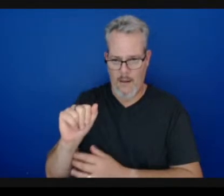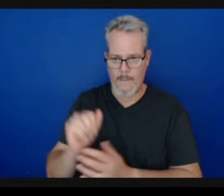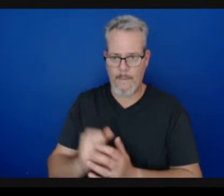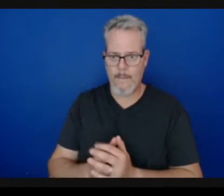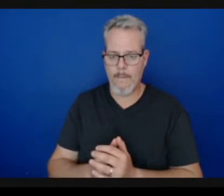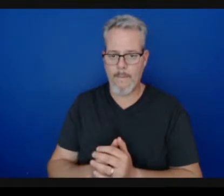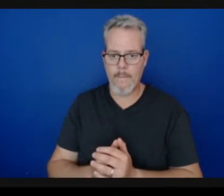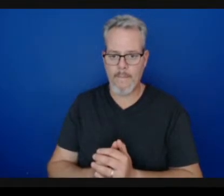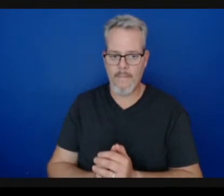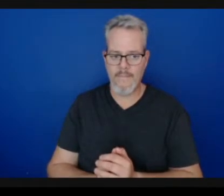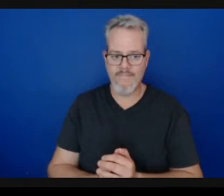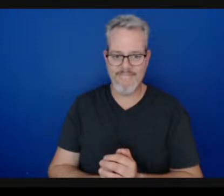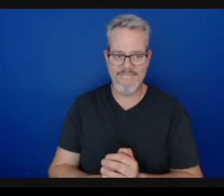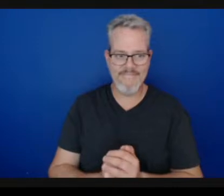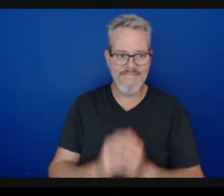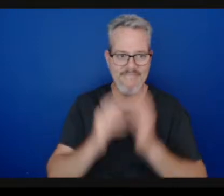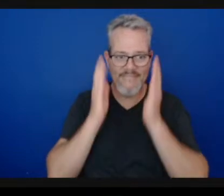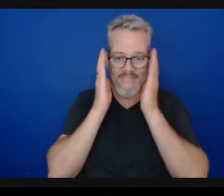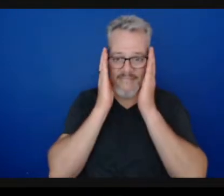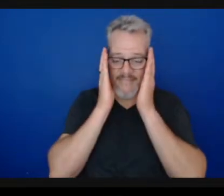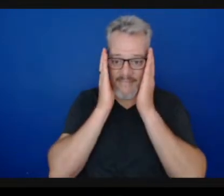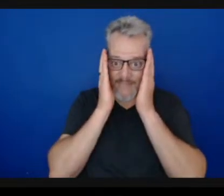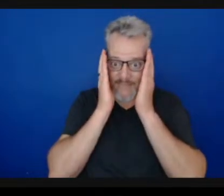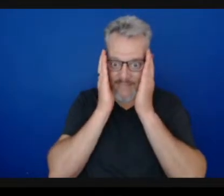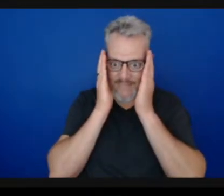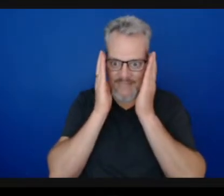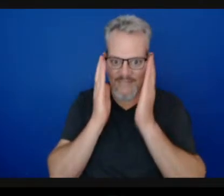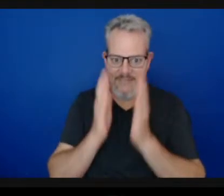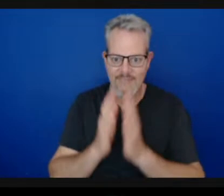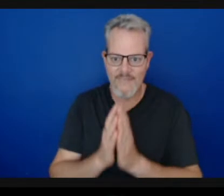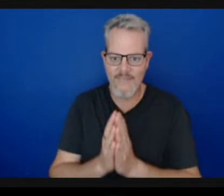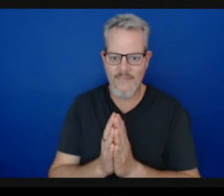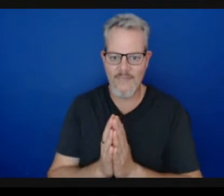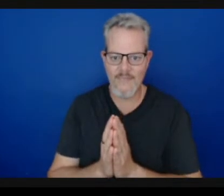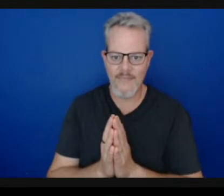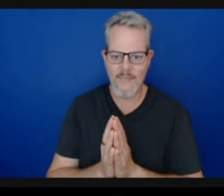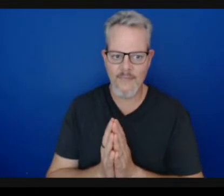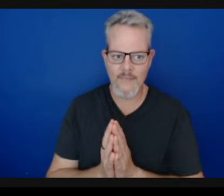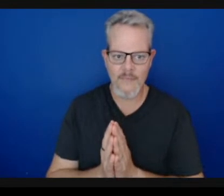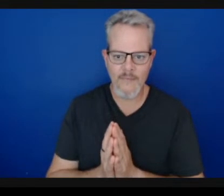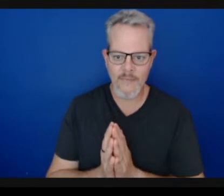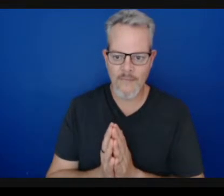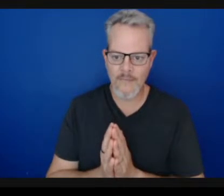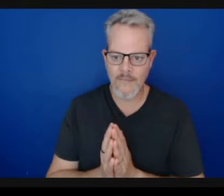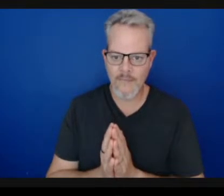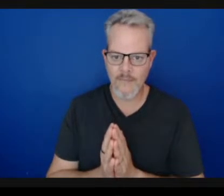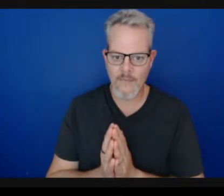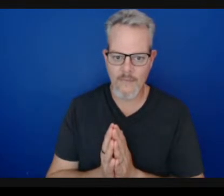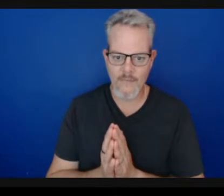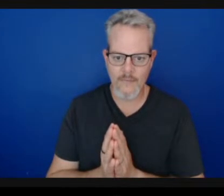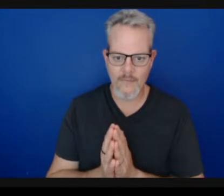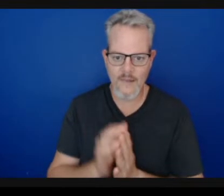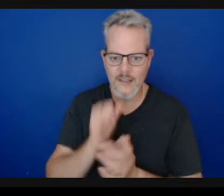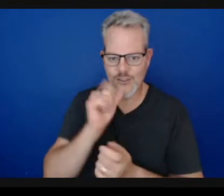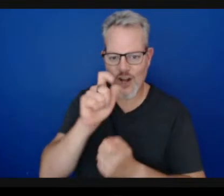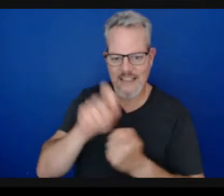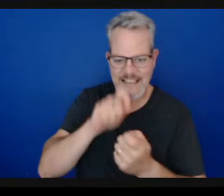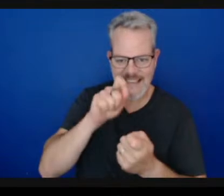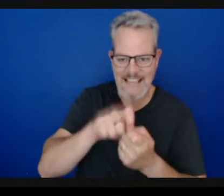Right there, the house of the moon, maybe, in Hawaiian. Not exactly, but